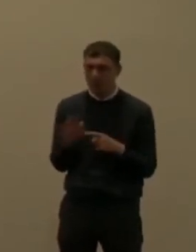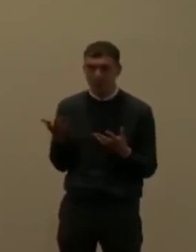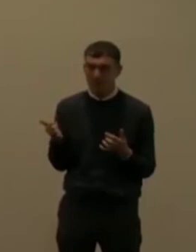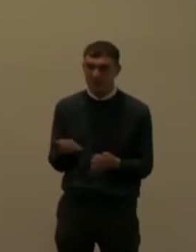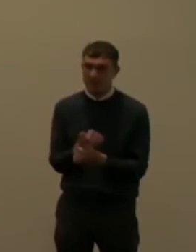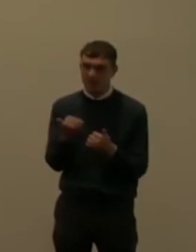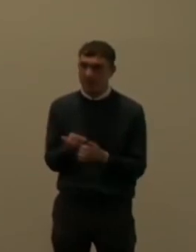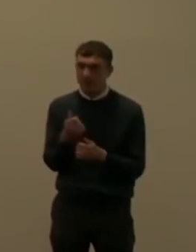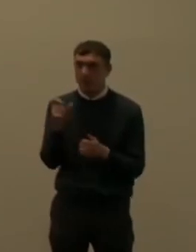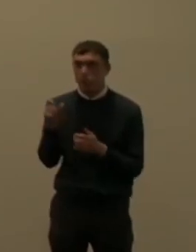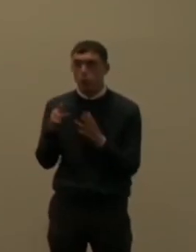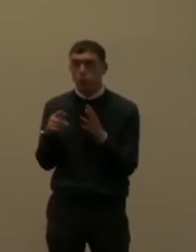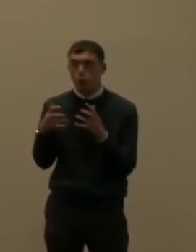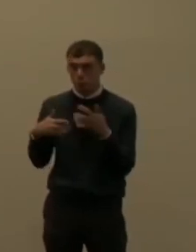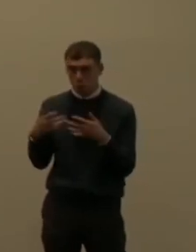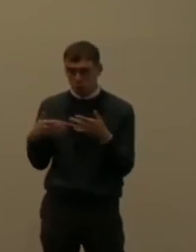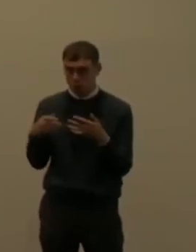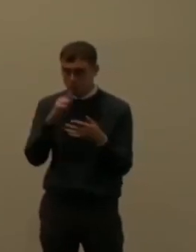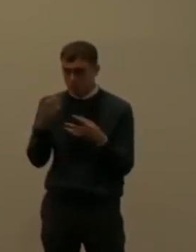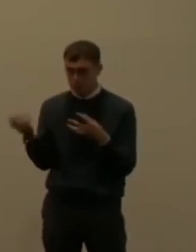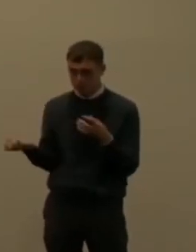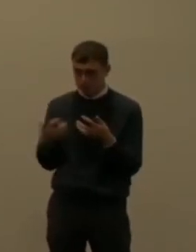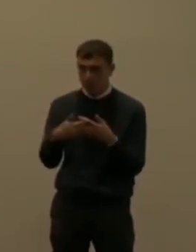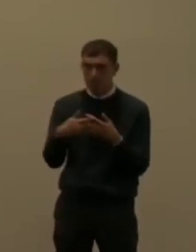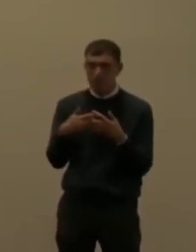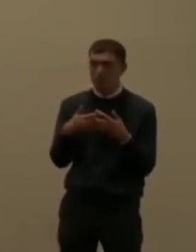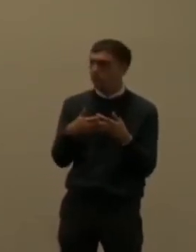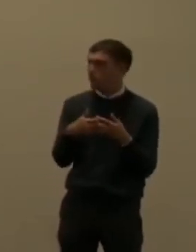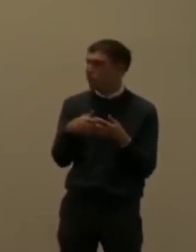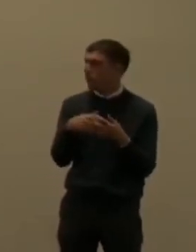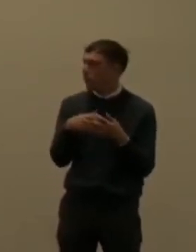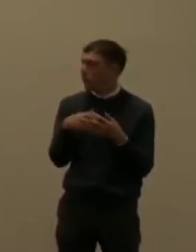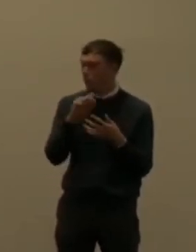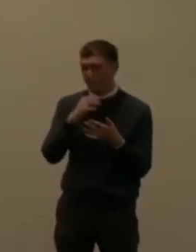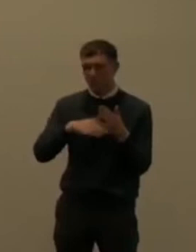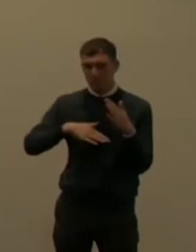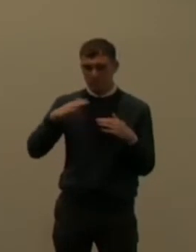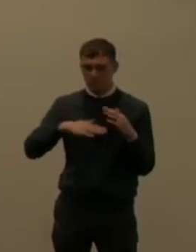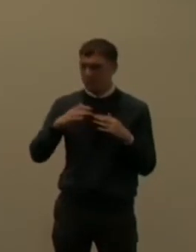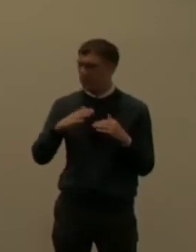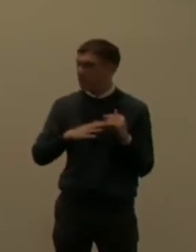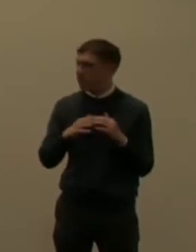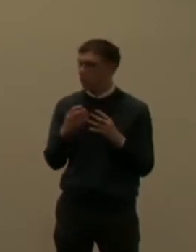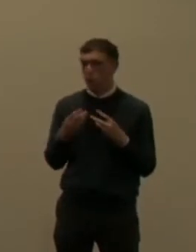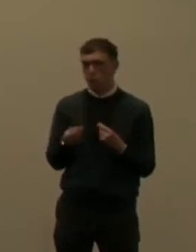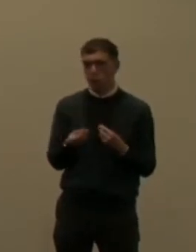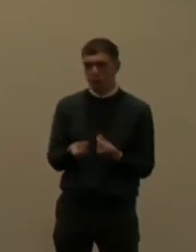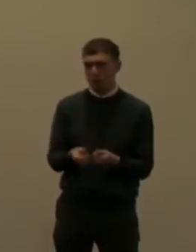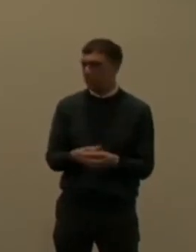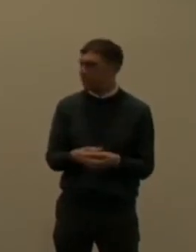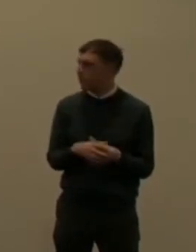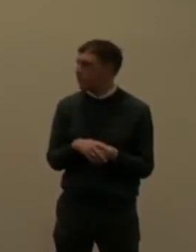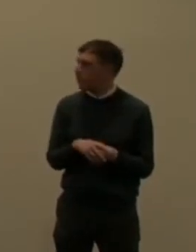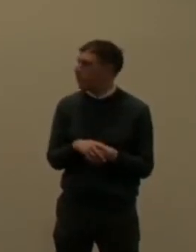it. And it will take the code, it will trigger all the compiling function for you, and it will build the solution.